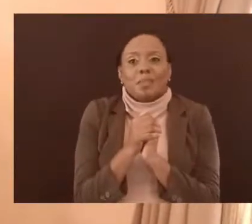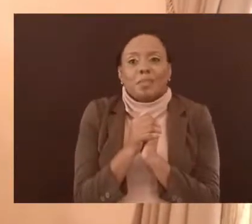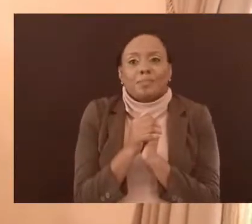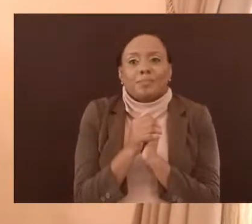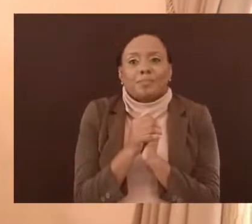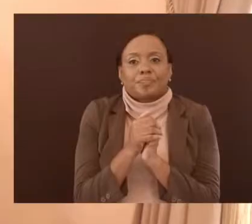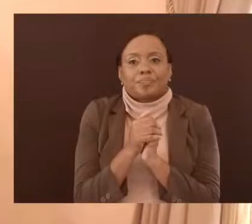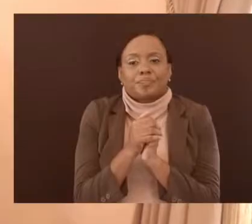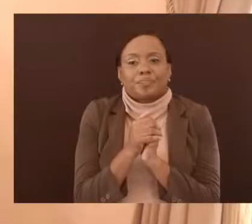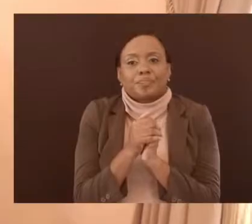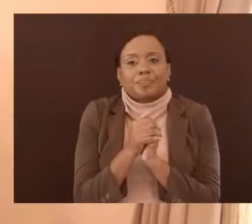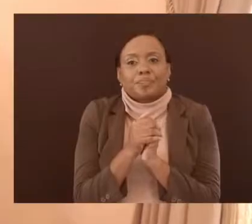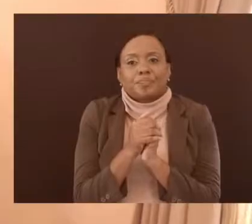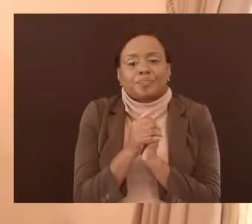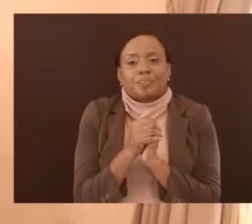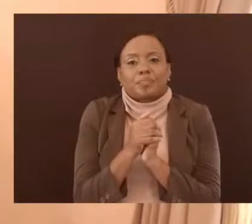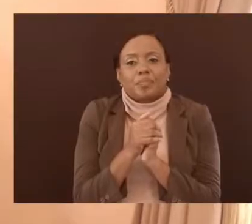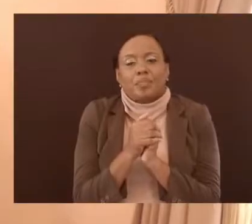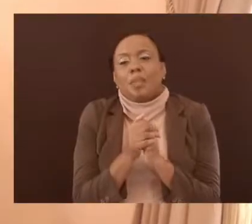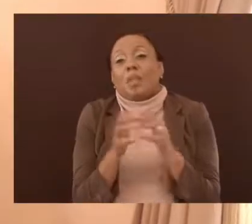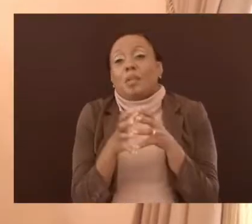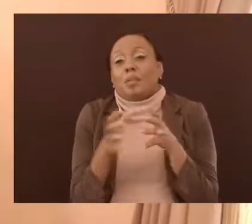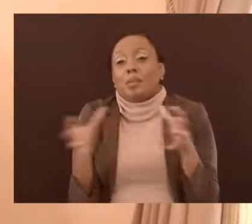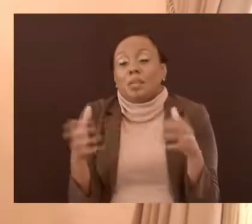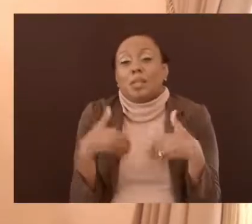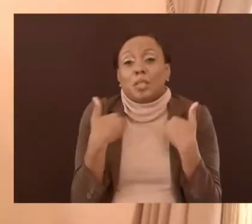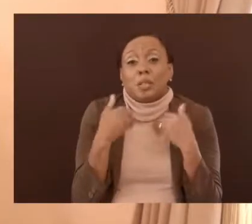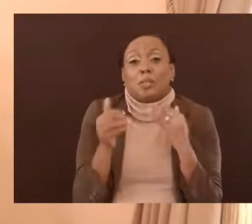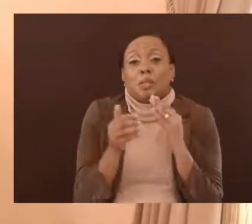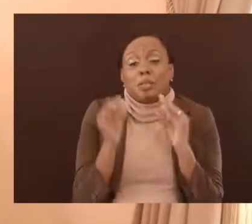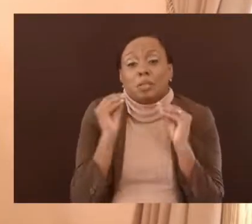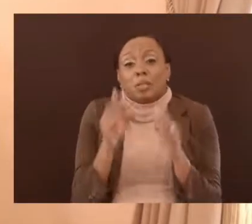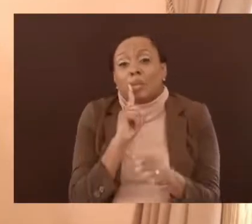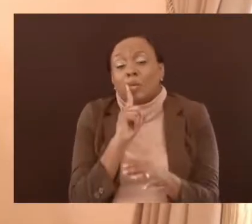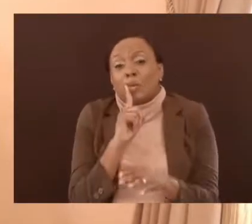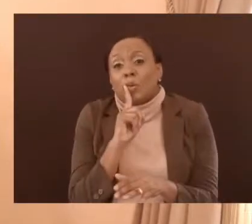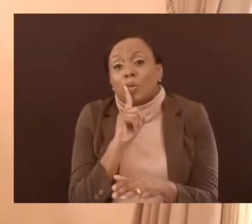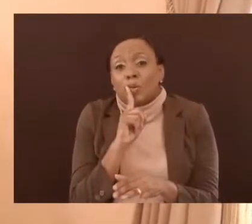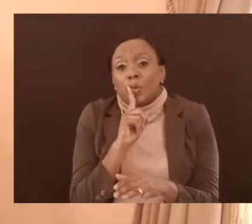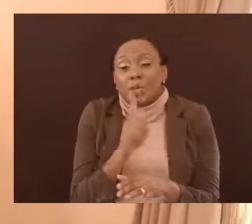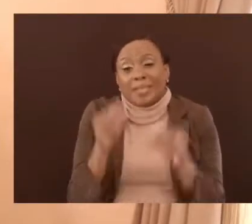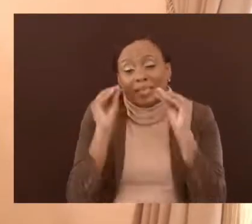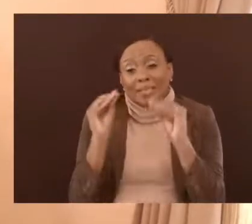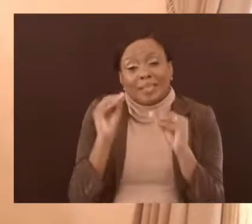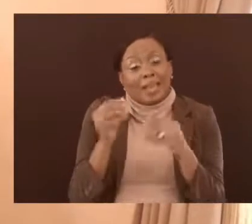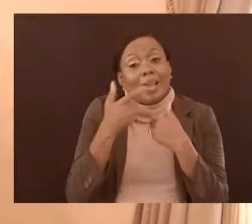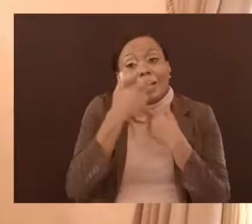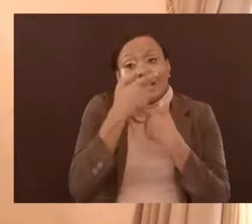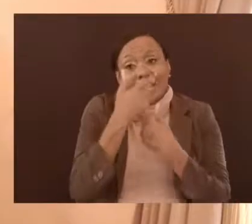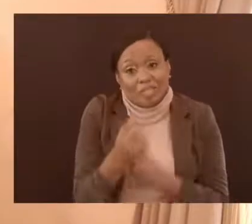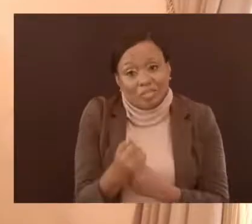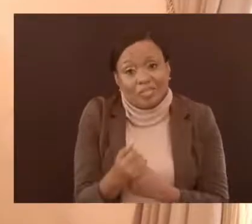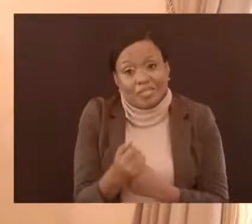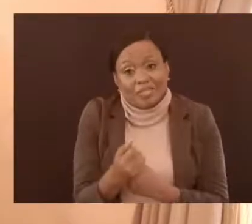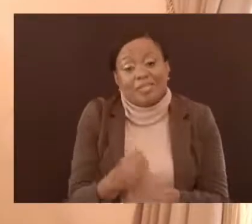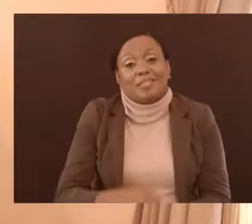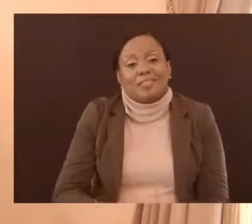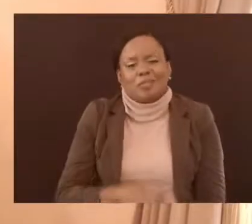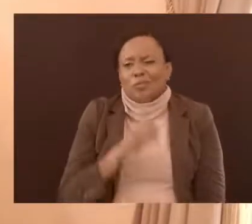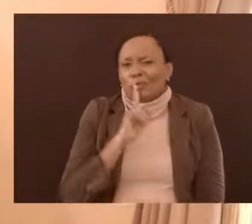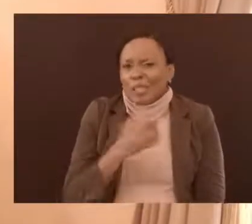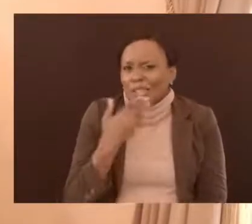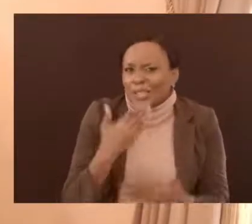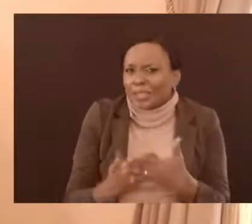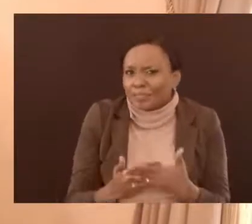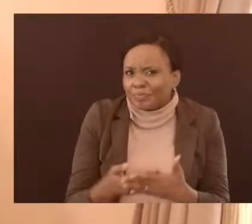number of them who have been delivering instruction in very interesting ways, and we are going to use them to help